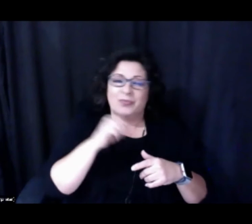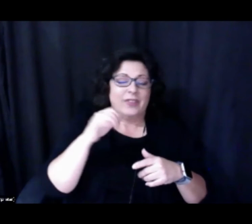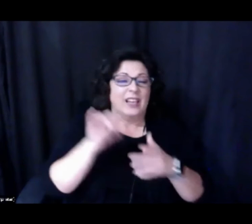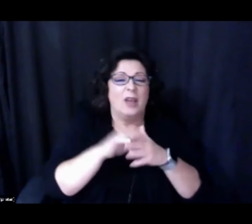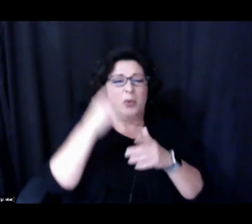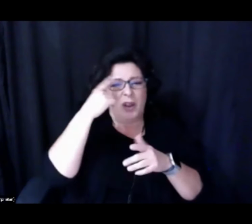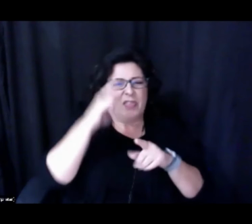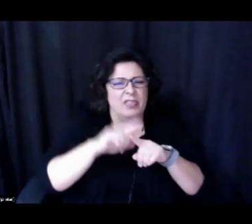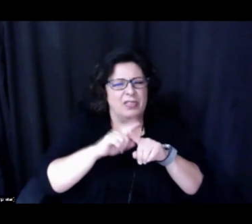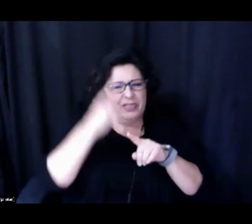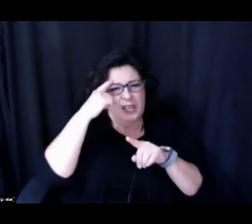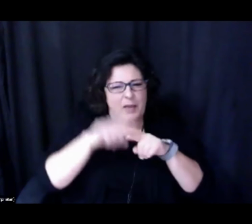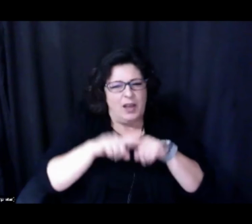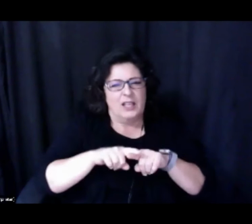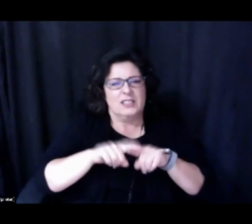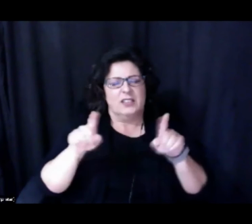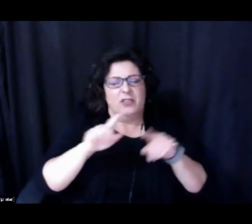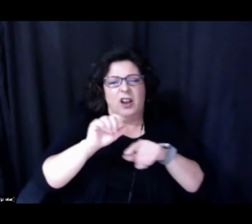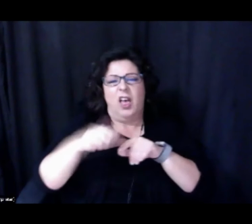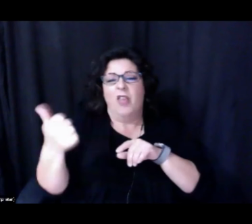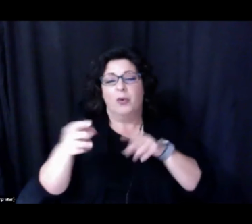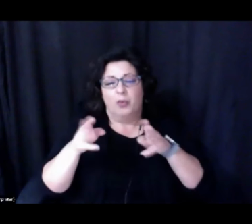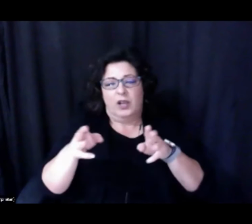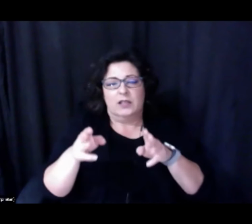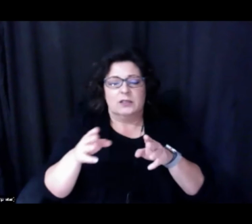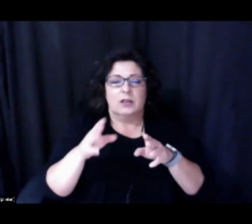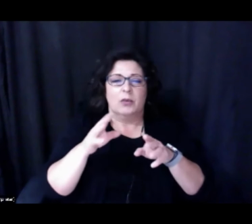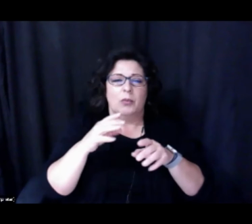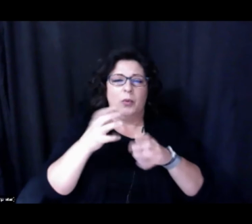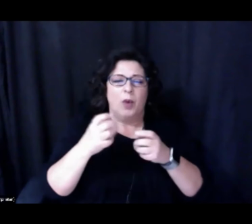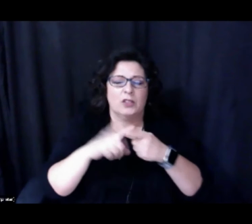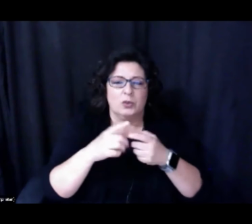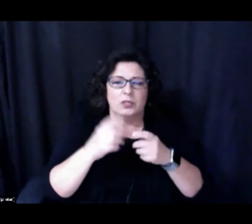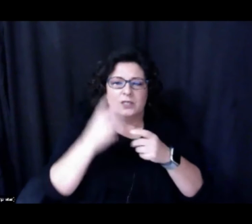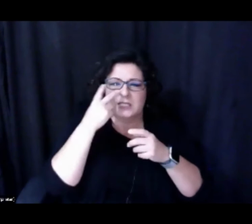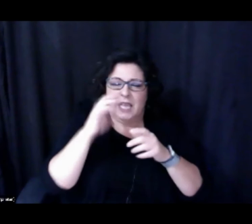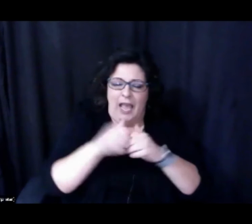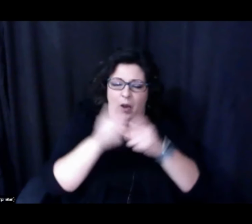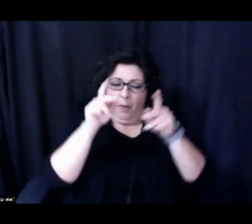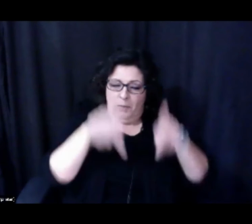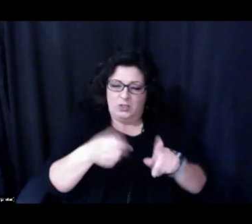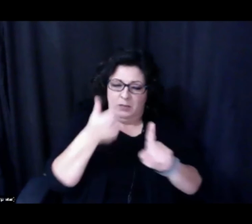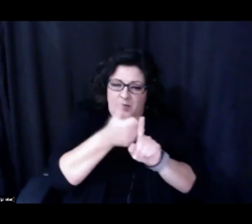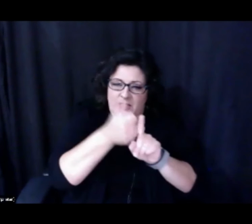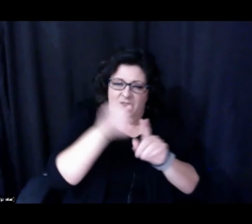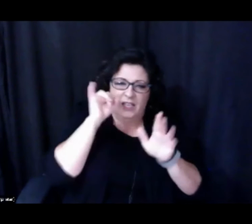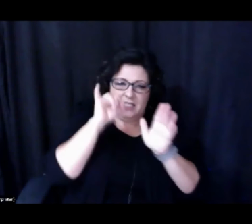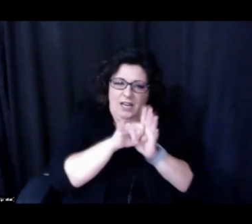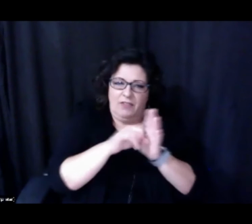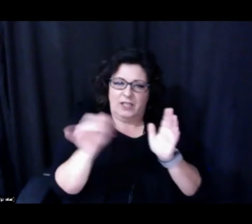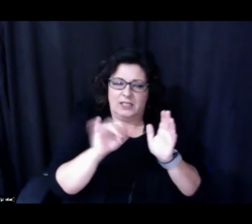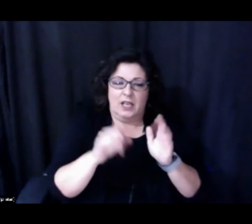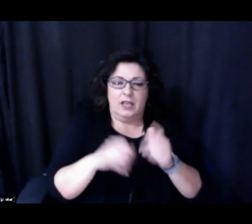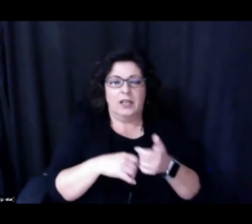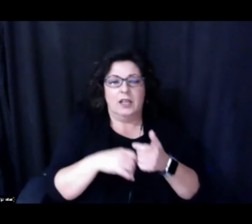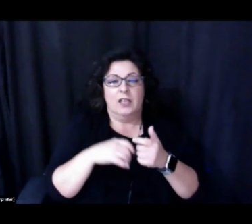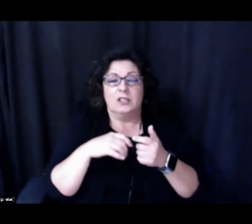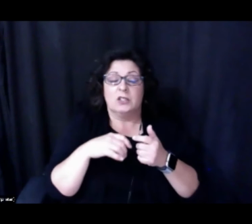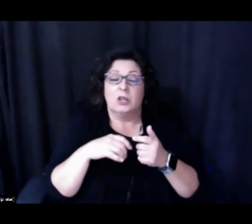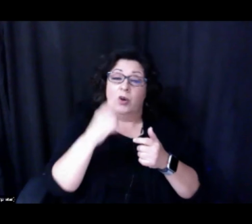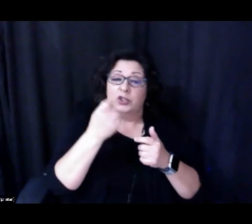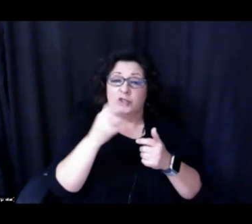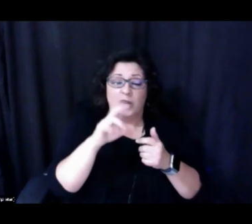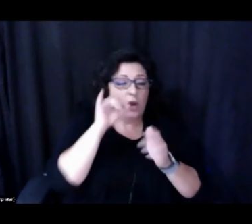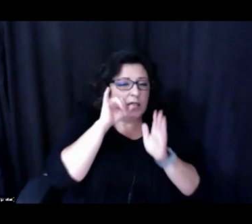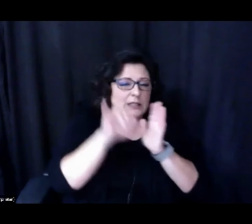other ways. So gender is also about how someone identifies. So a gender identity is